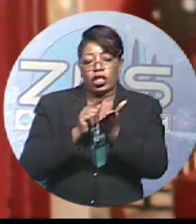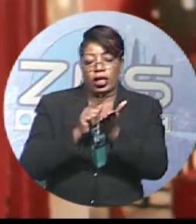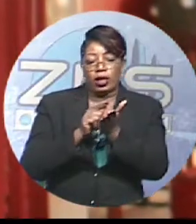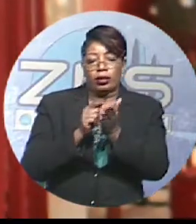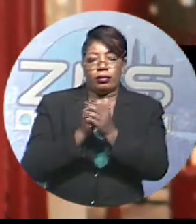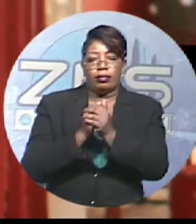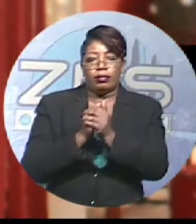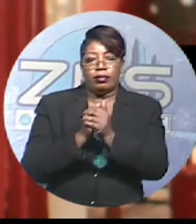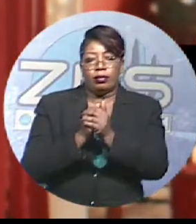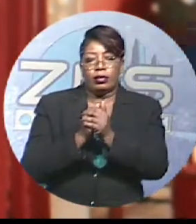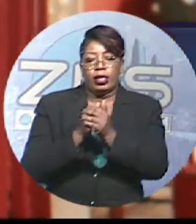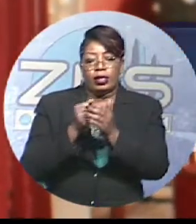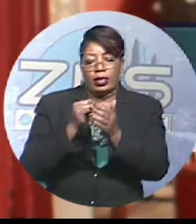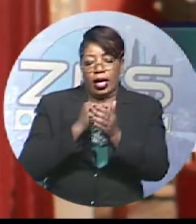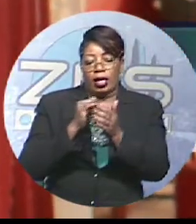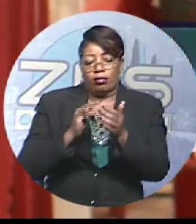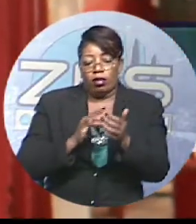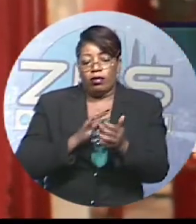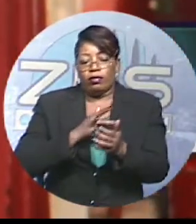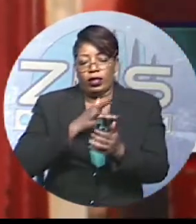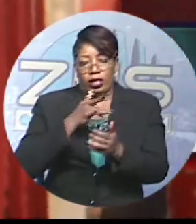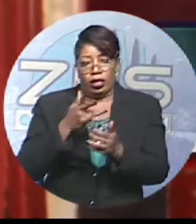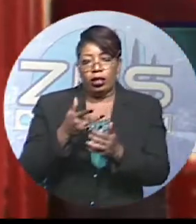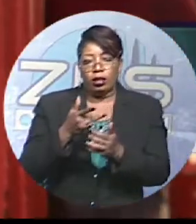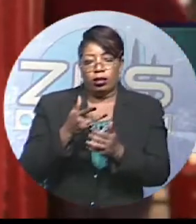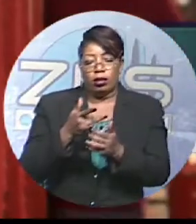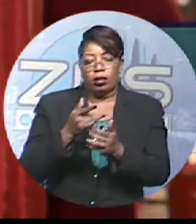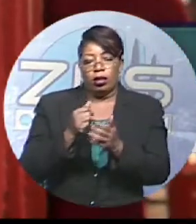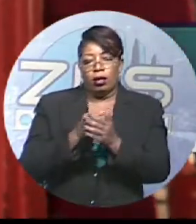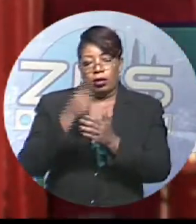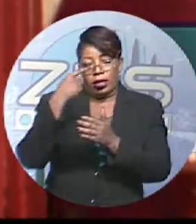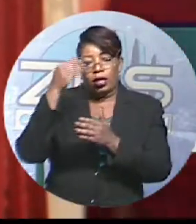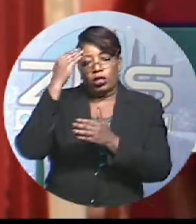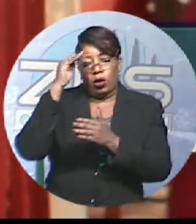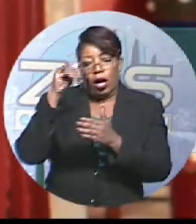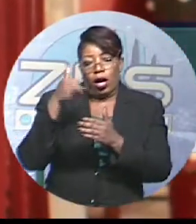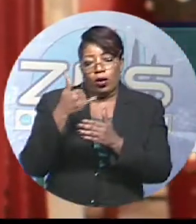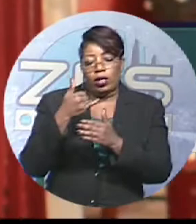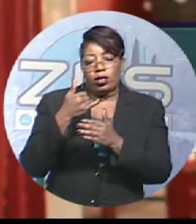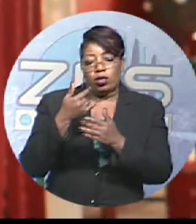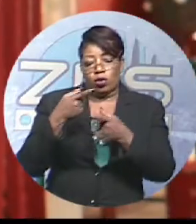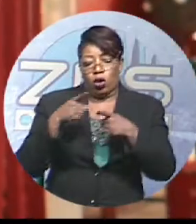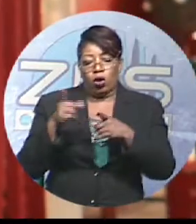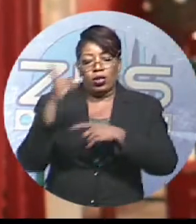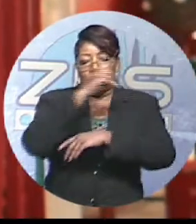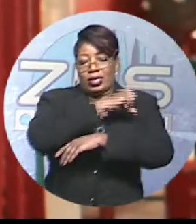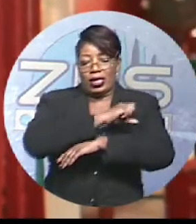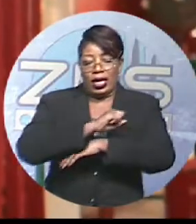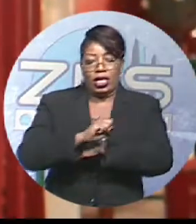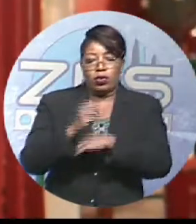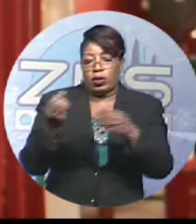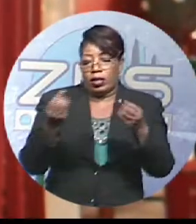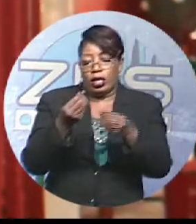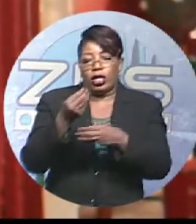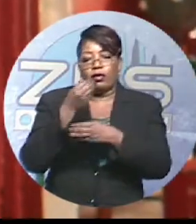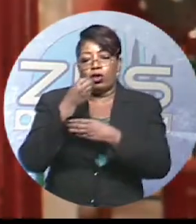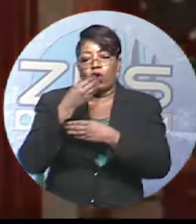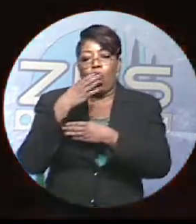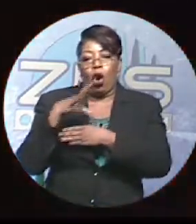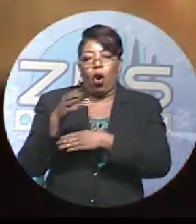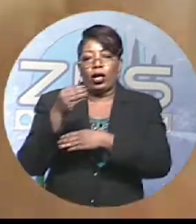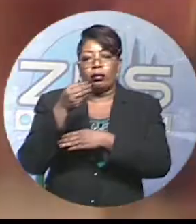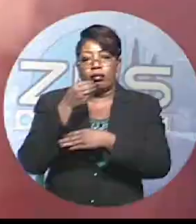ever. I kind of like sympathize with them because I know how it feels to go gas without eating and without having a hot